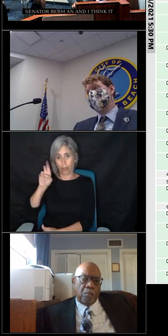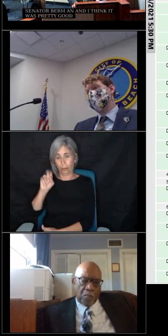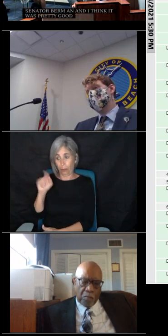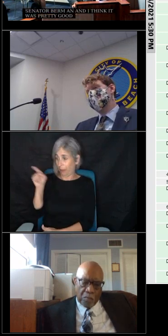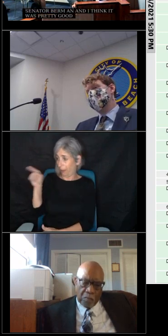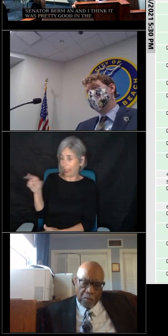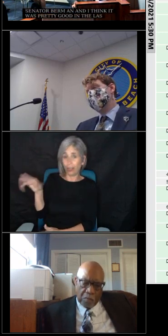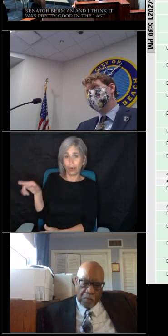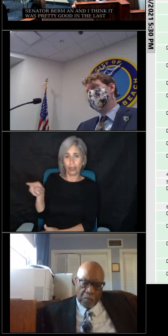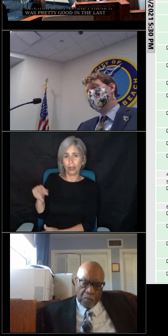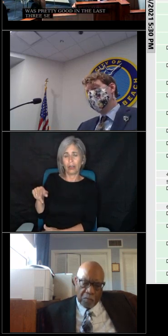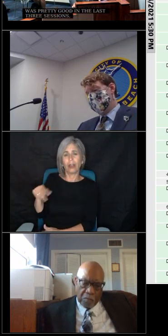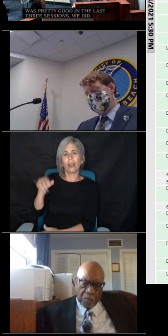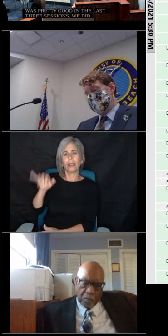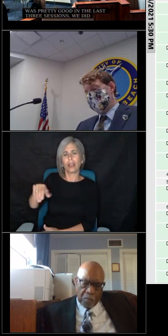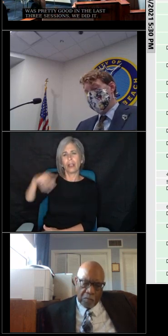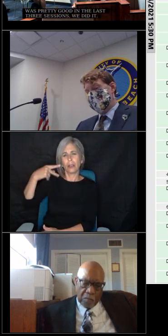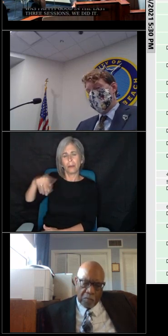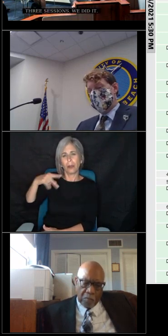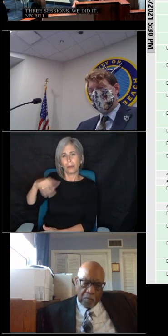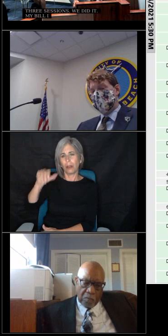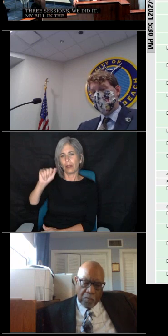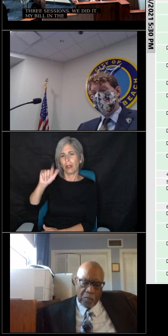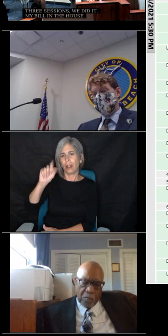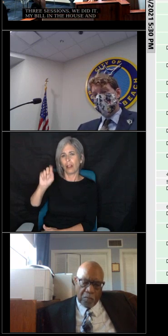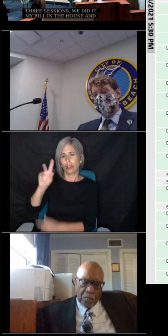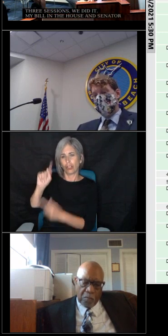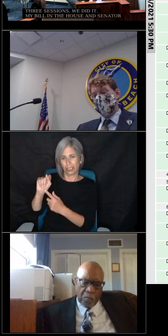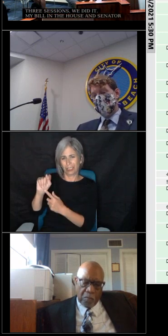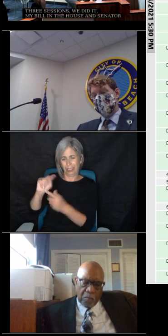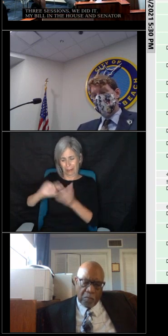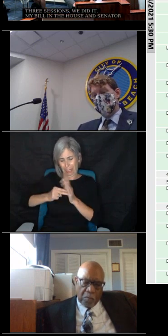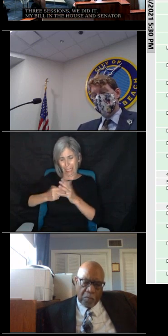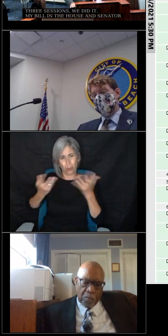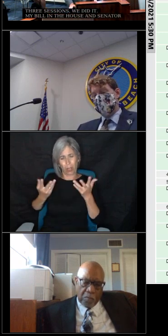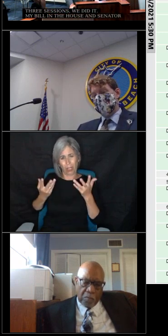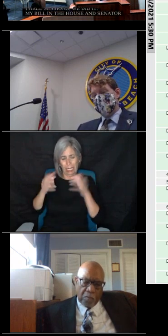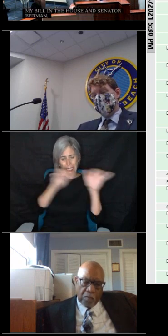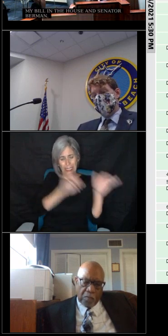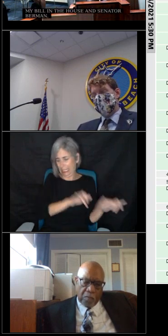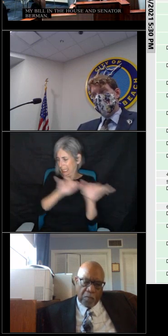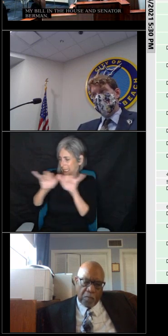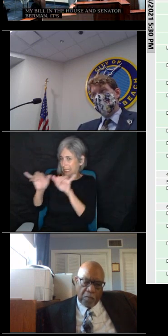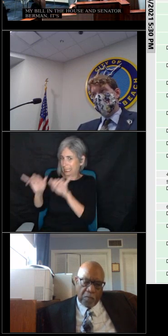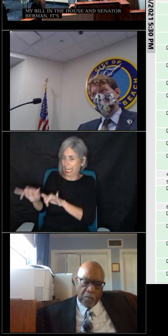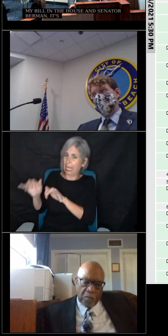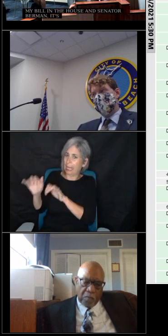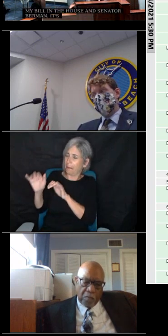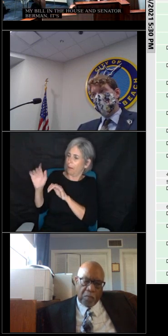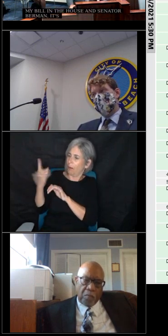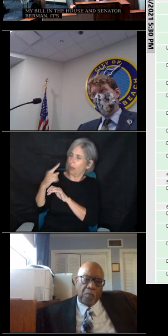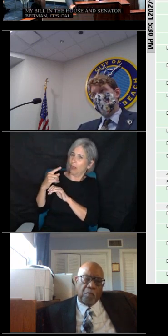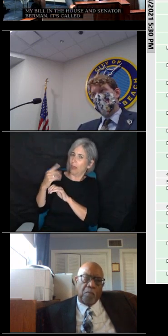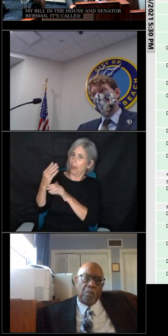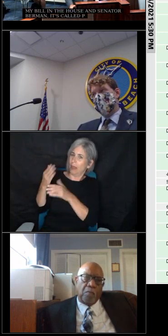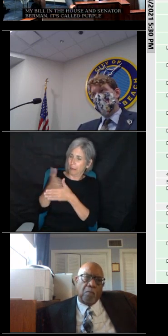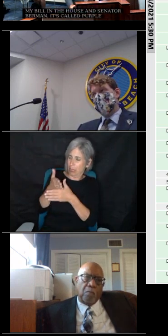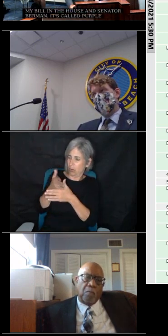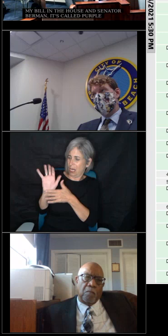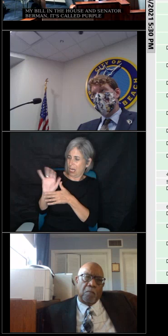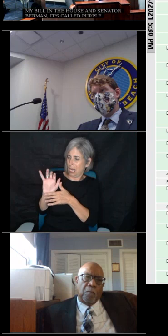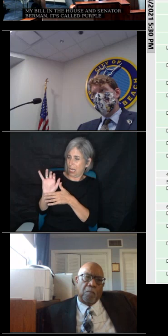the Purple Alert. And what is the Purple Alert? Well, it's very similar to the it falls in between what we